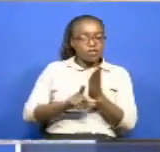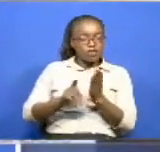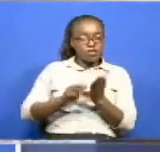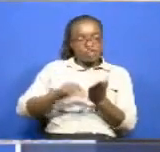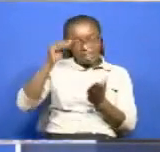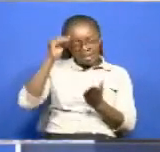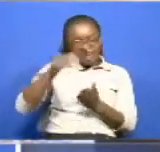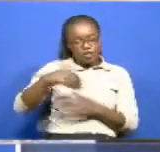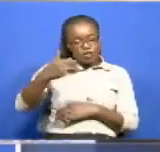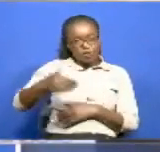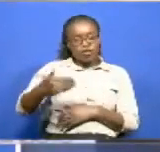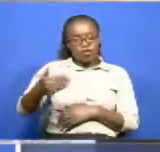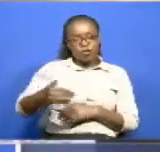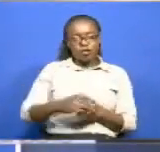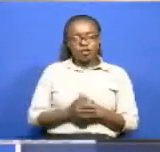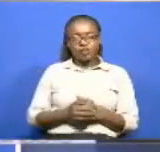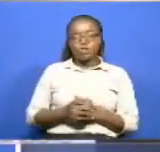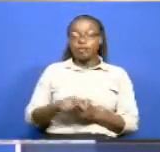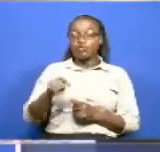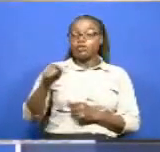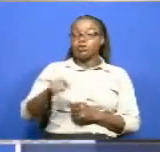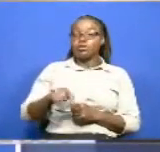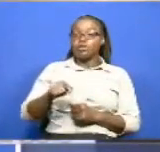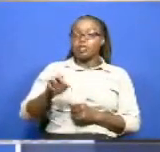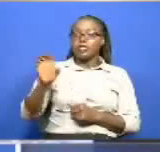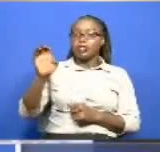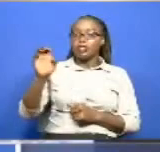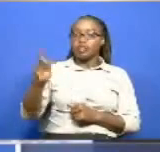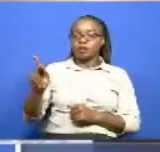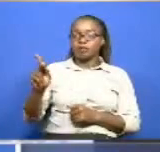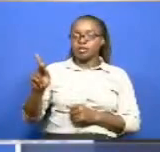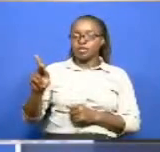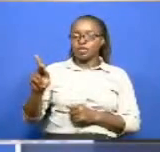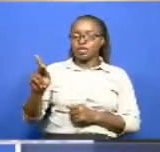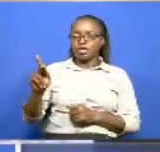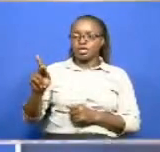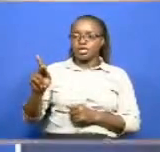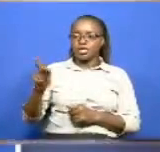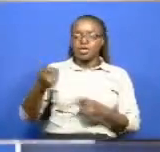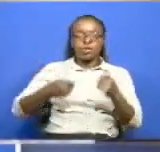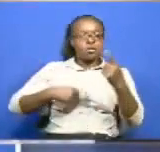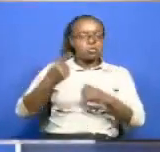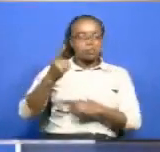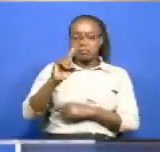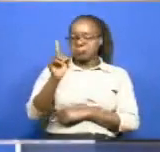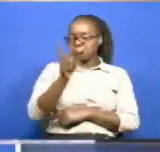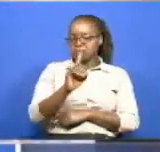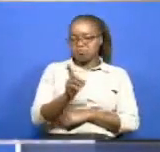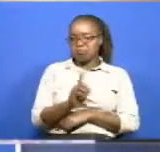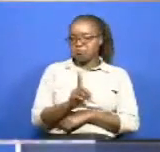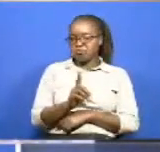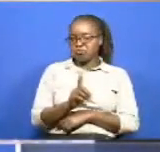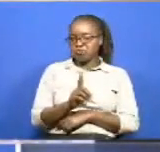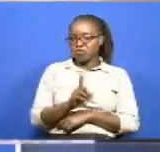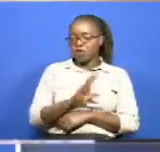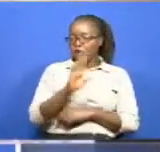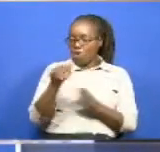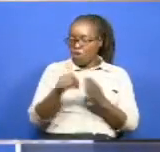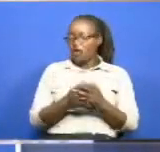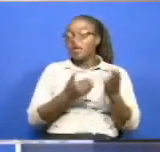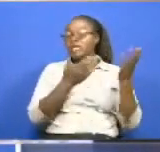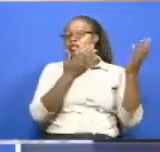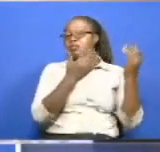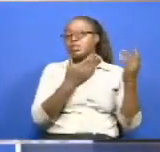Today, Eliud Kipchoge did not come out number 1 as was all our